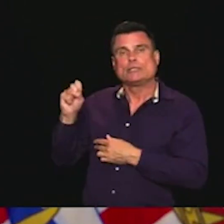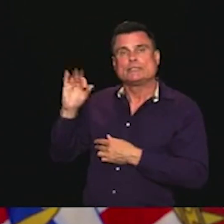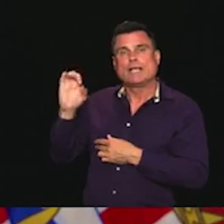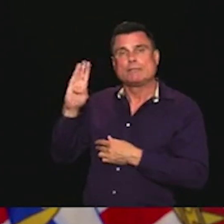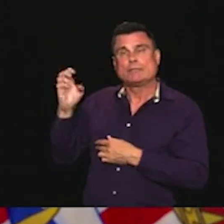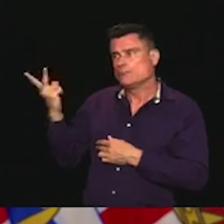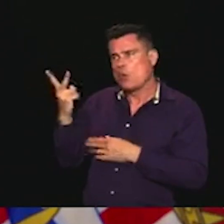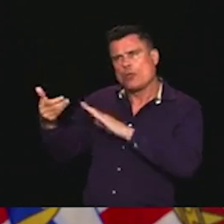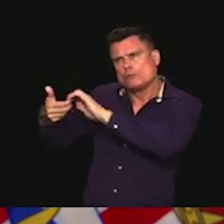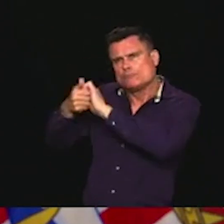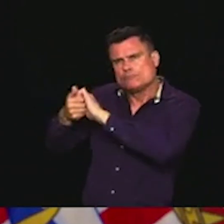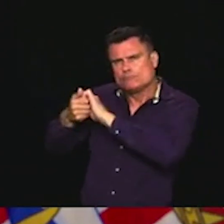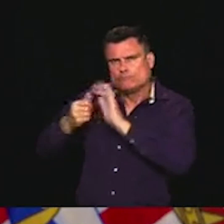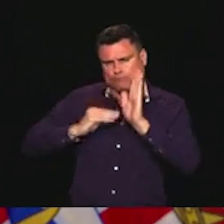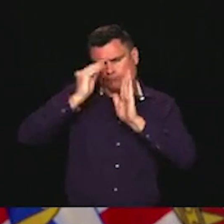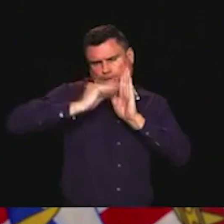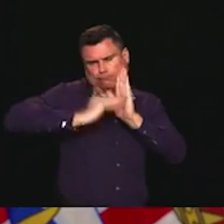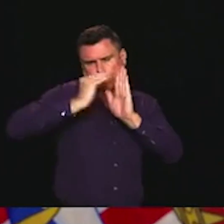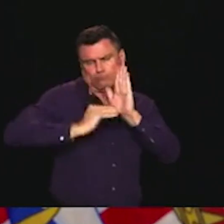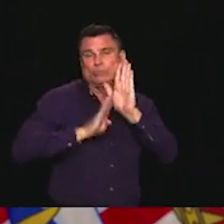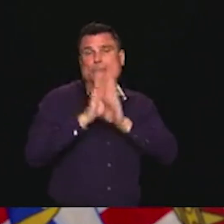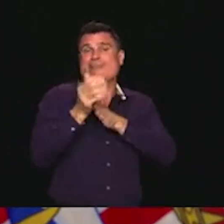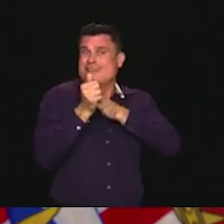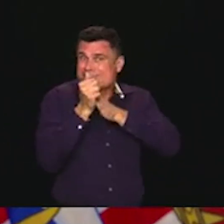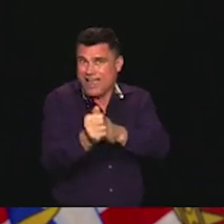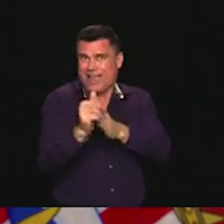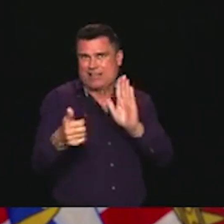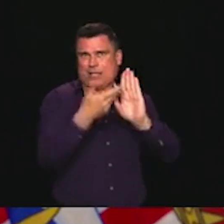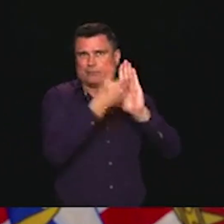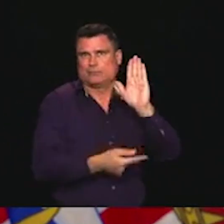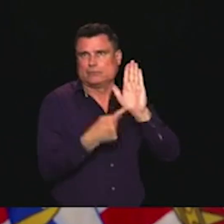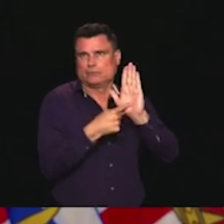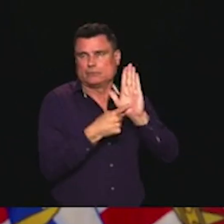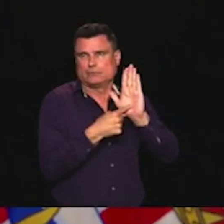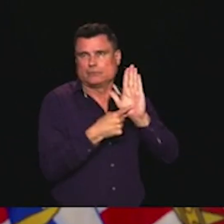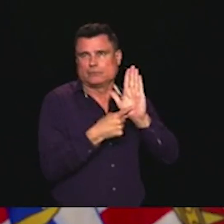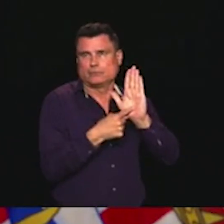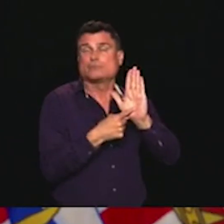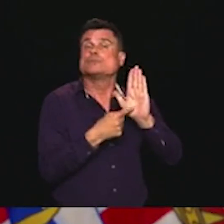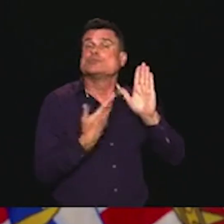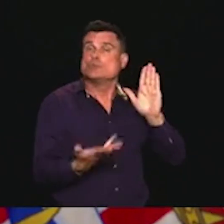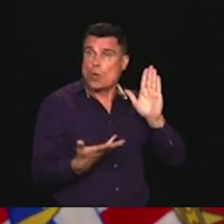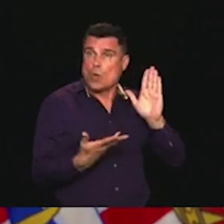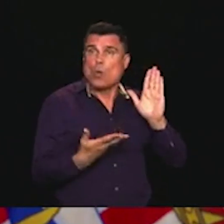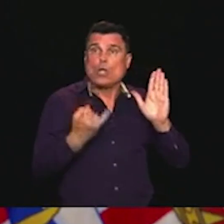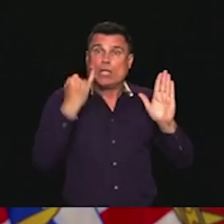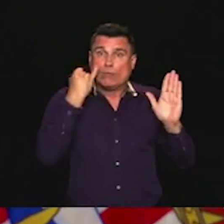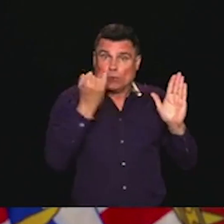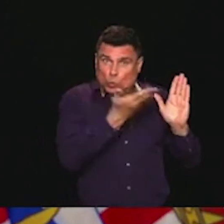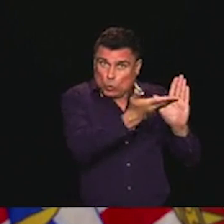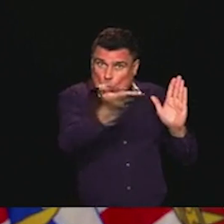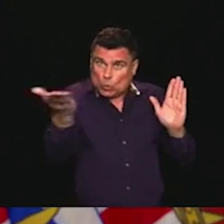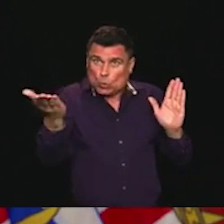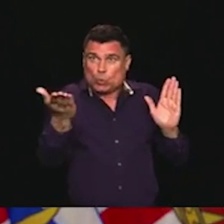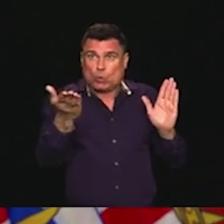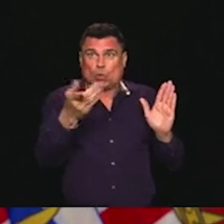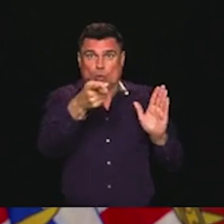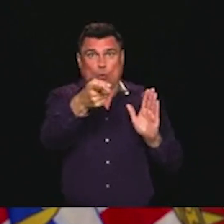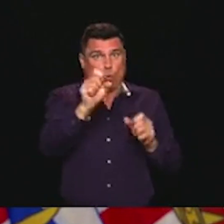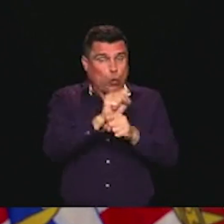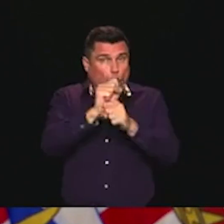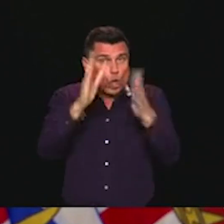make sure that the guidance reflects the needs and the concerns in that industry. So if you are an